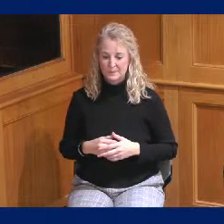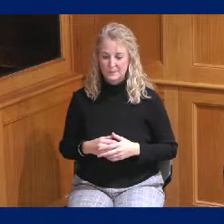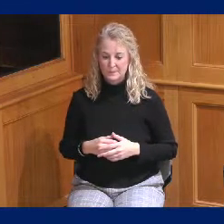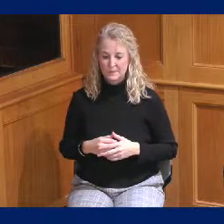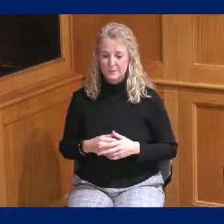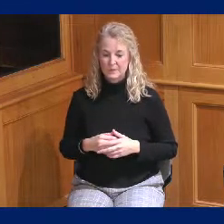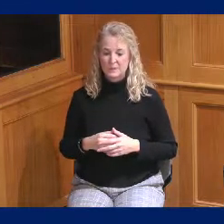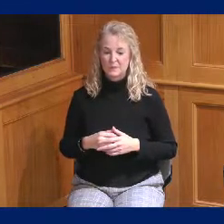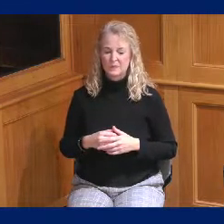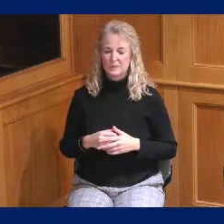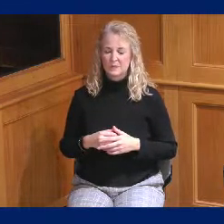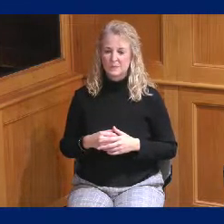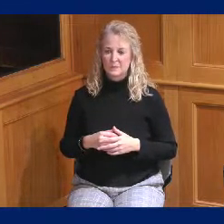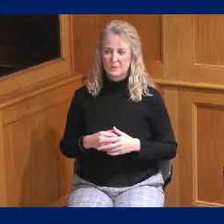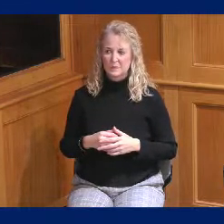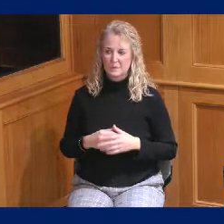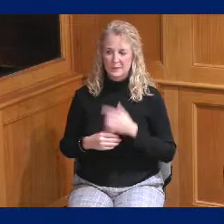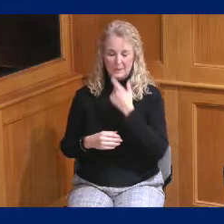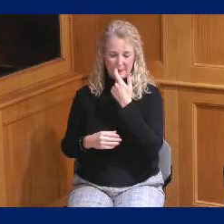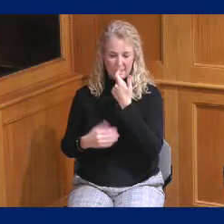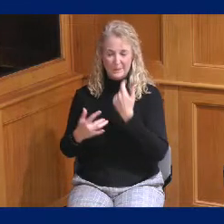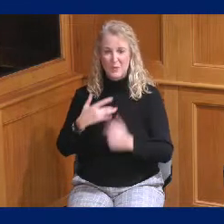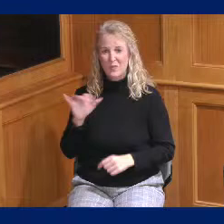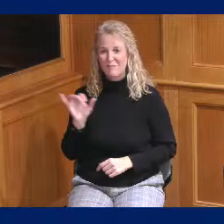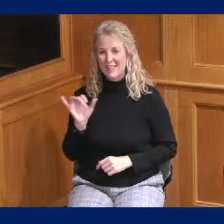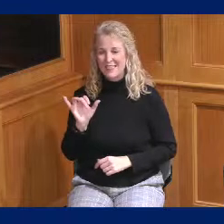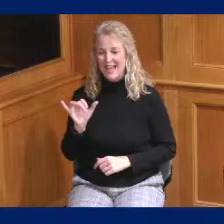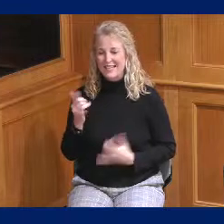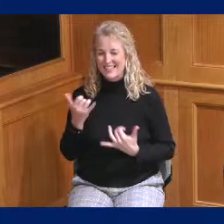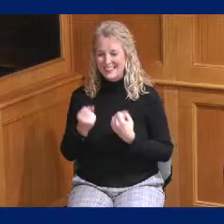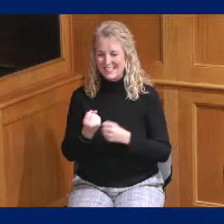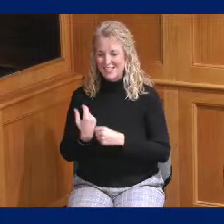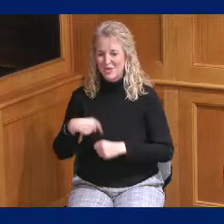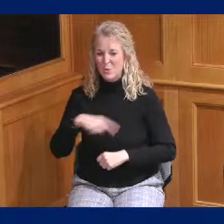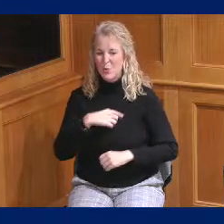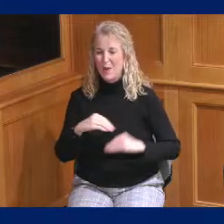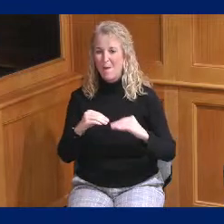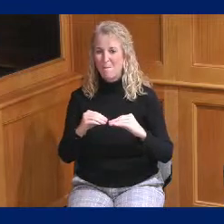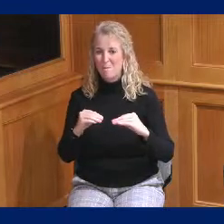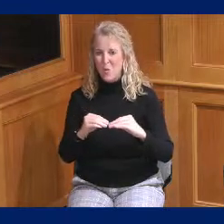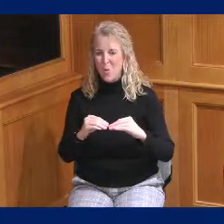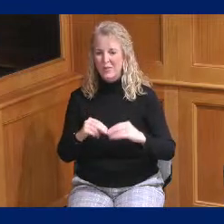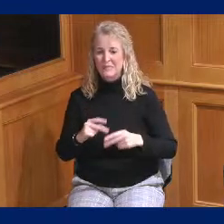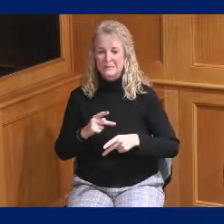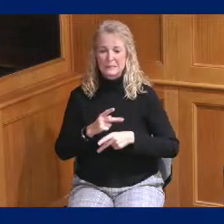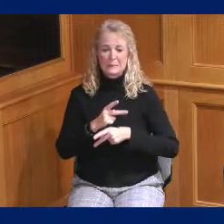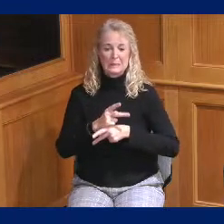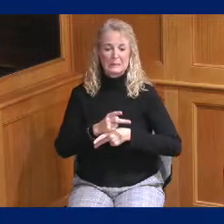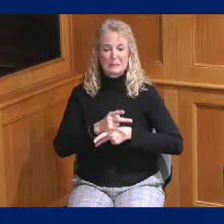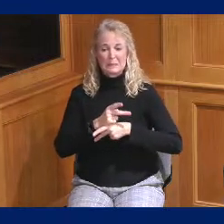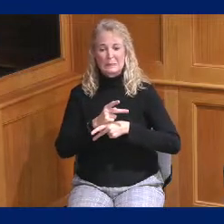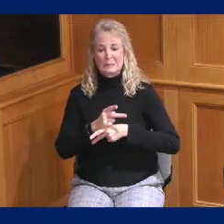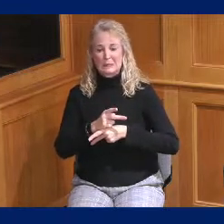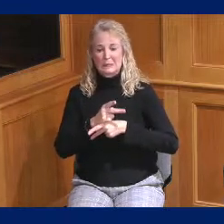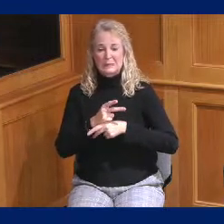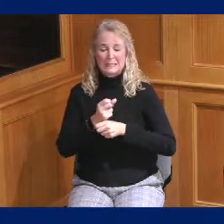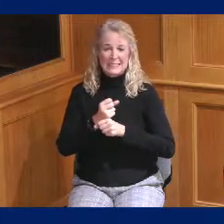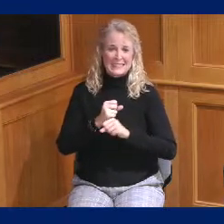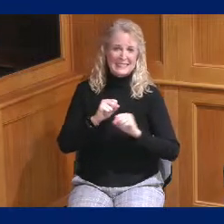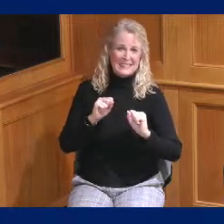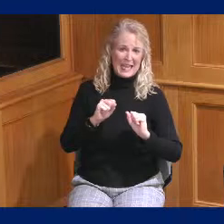color for what is a bit more cautious budget recommendation to the board this year, and why, as we'll talk about in a couple of moments